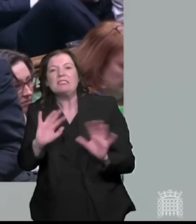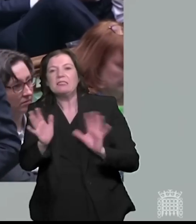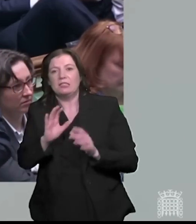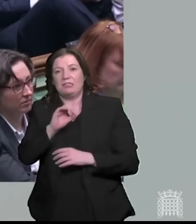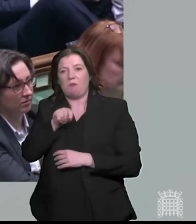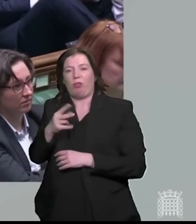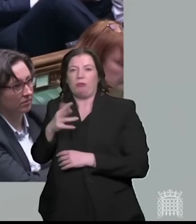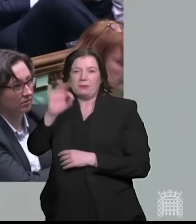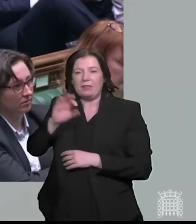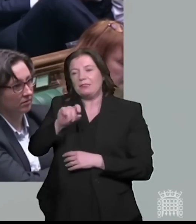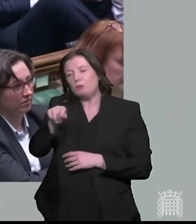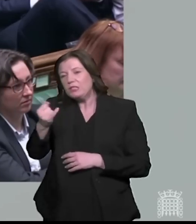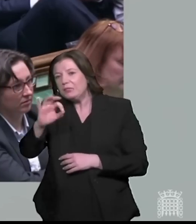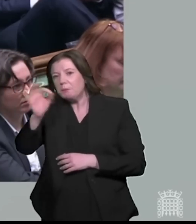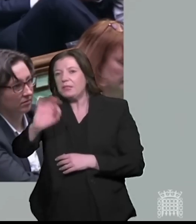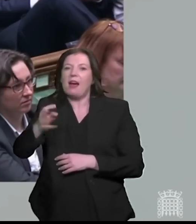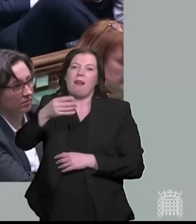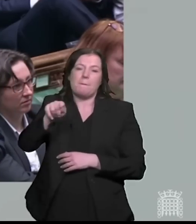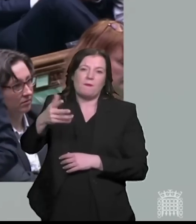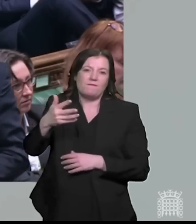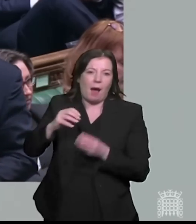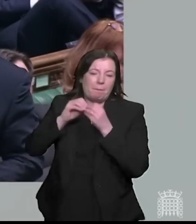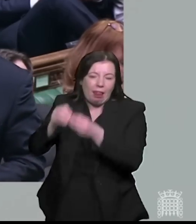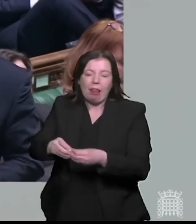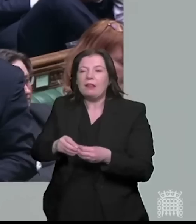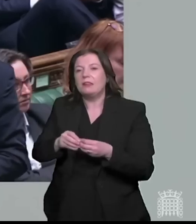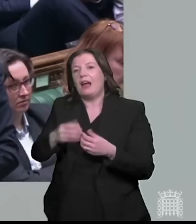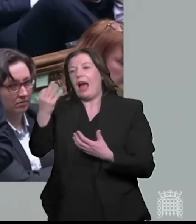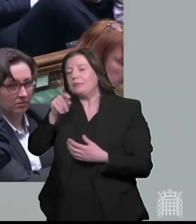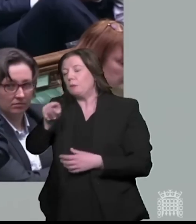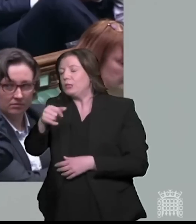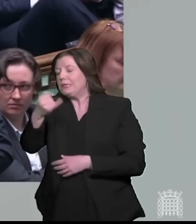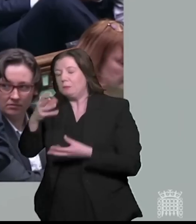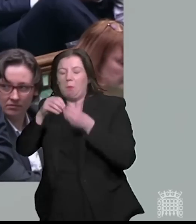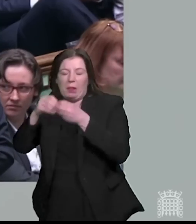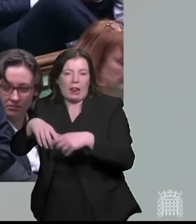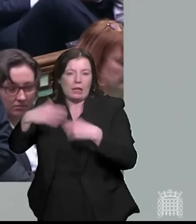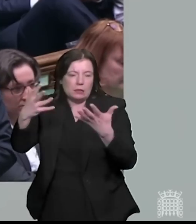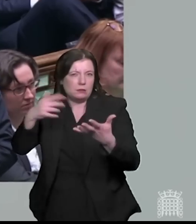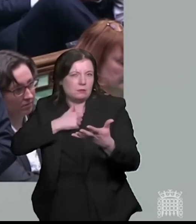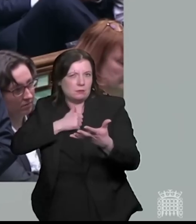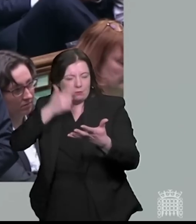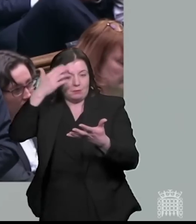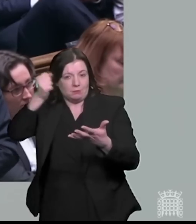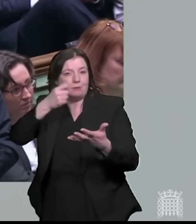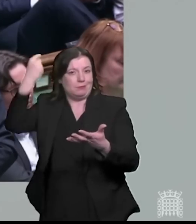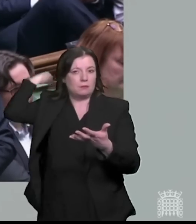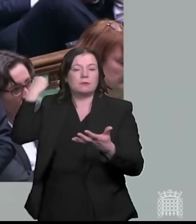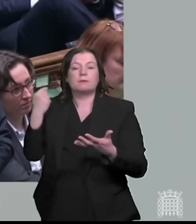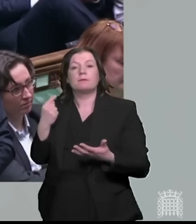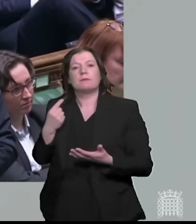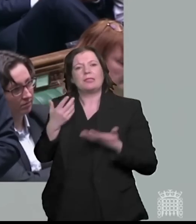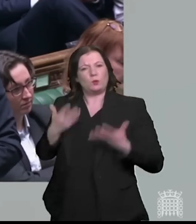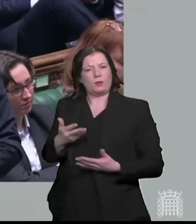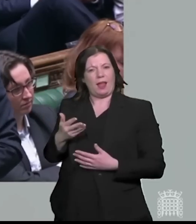0.3%, 0.6%, 9.5 billion and 18.6 billion, if my memory serves. Now, they're